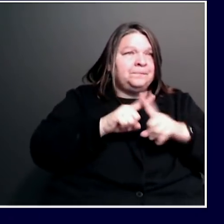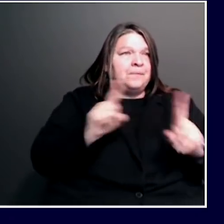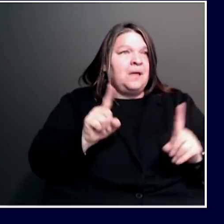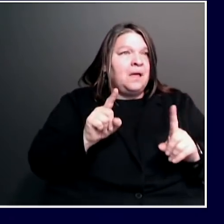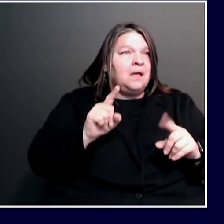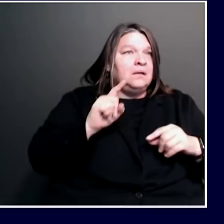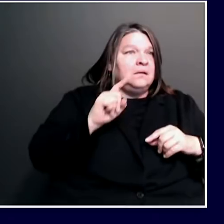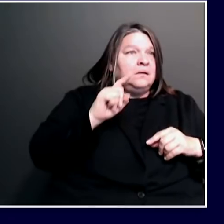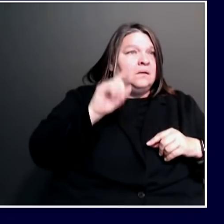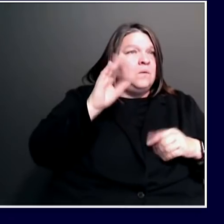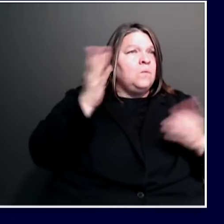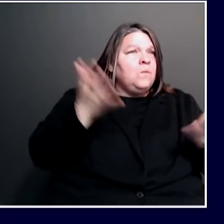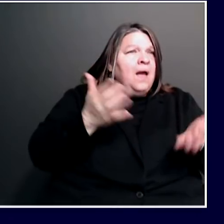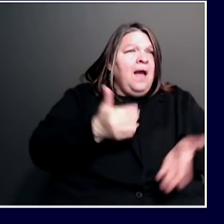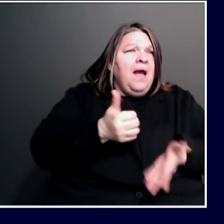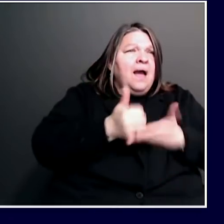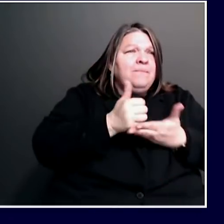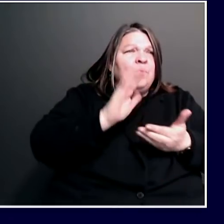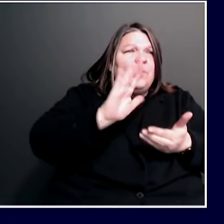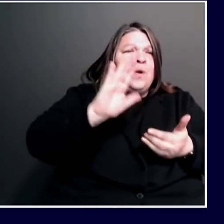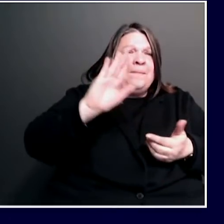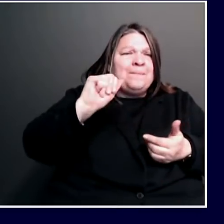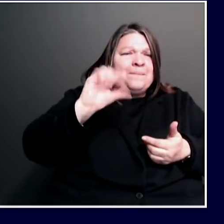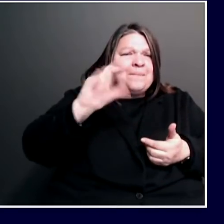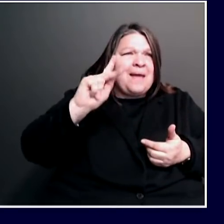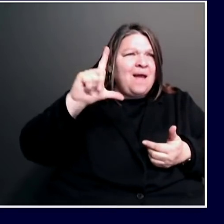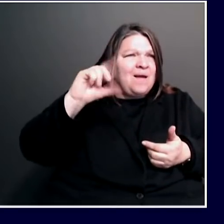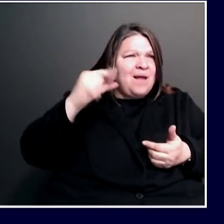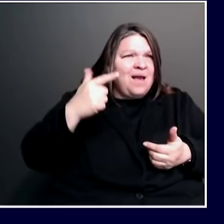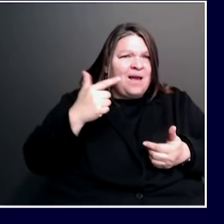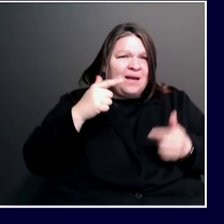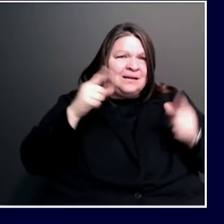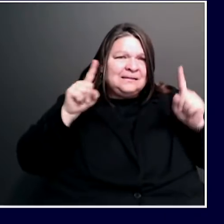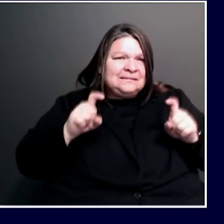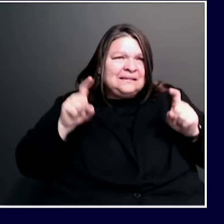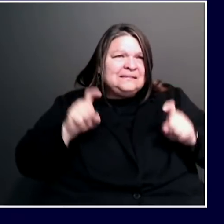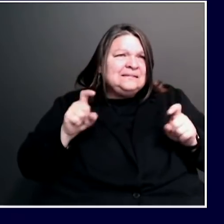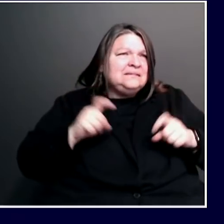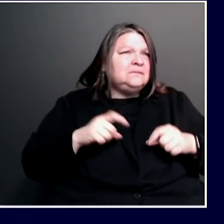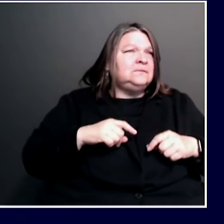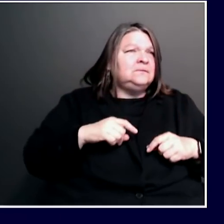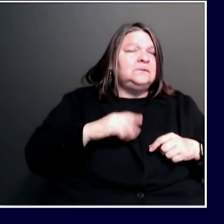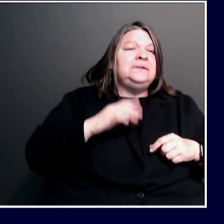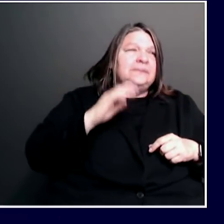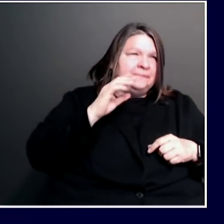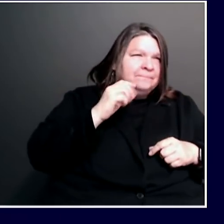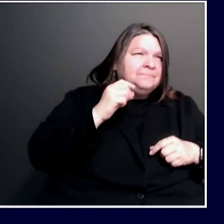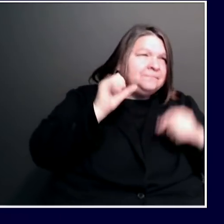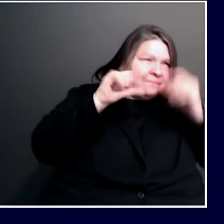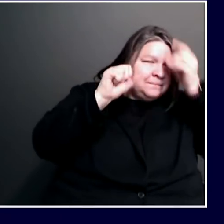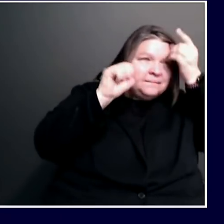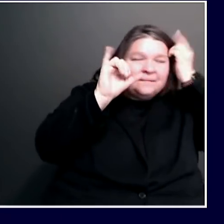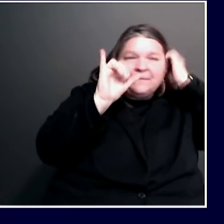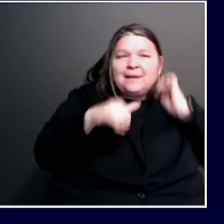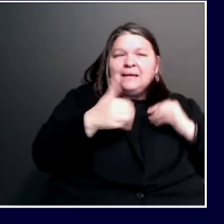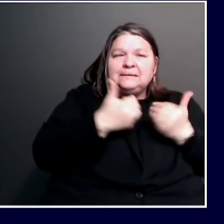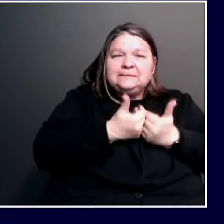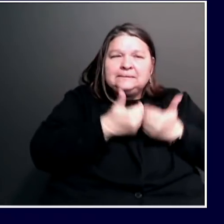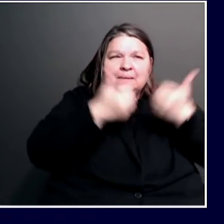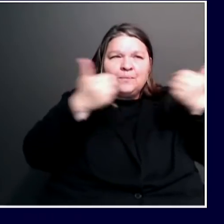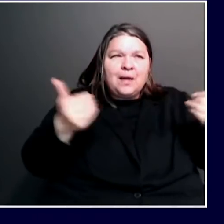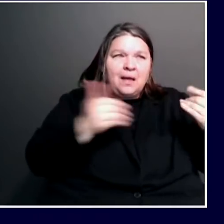tests to be processed? No, the backlog is separate from the contact tracing